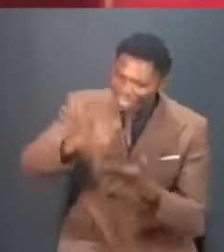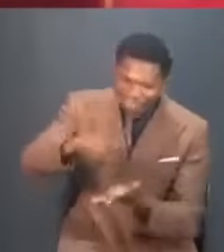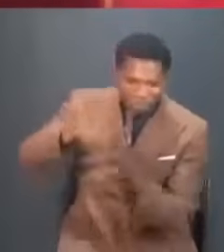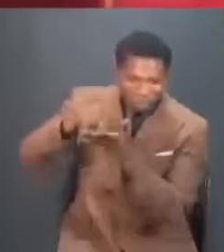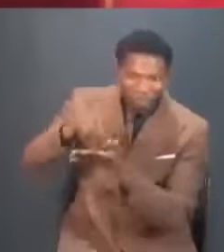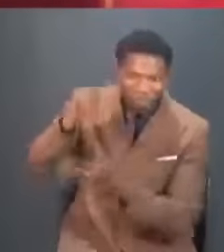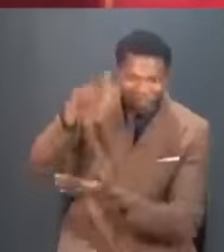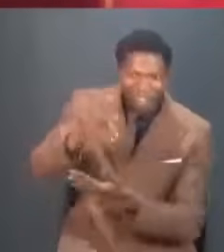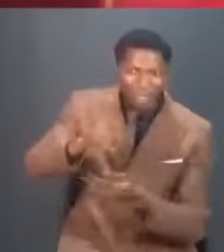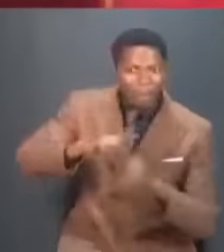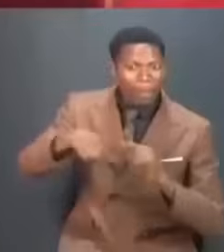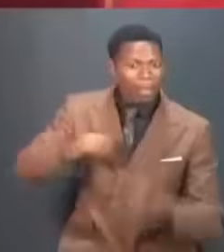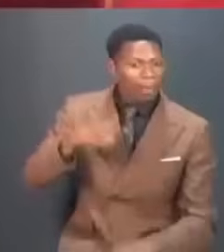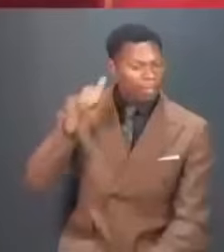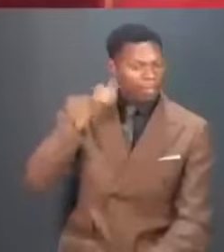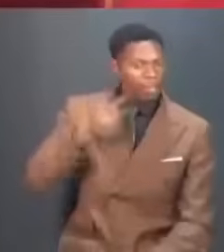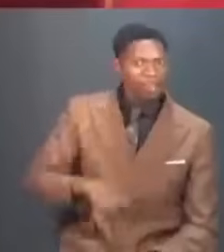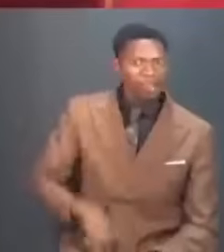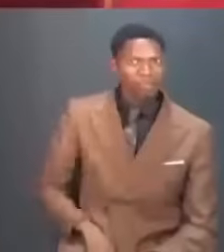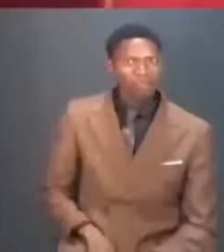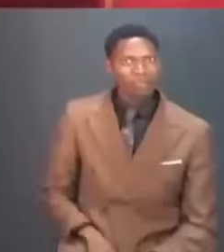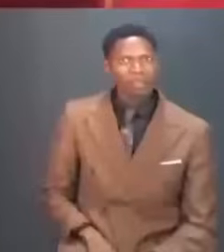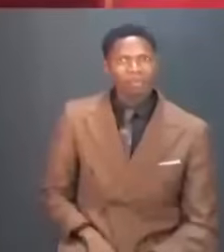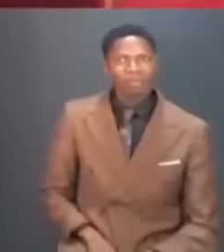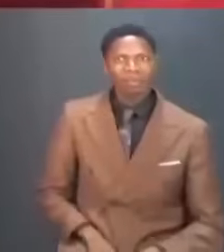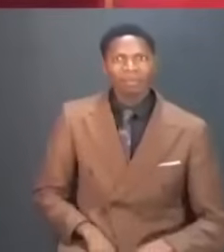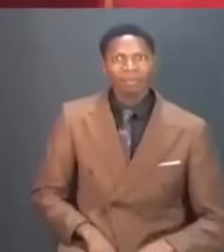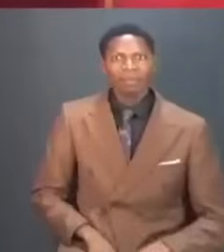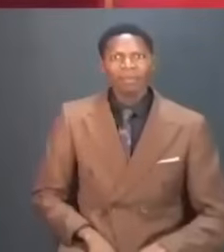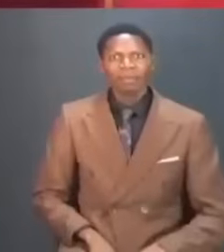But Mr. Speaker, on a more serious